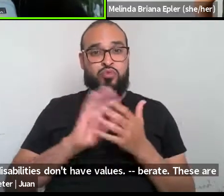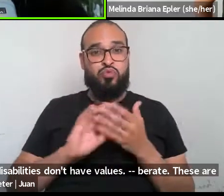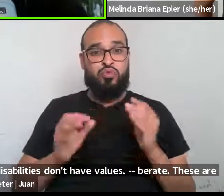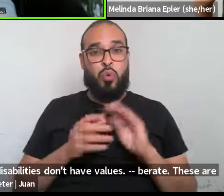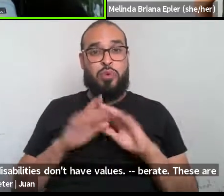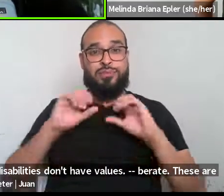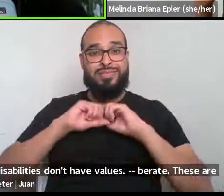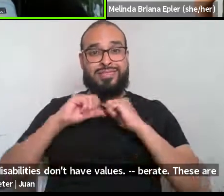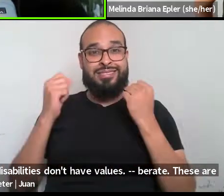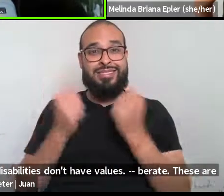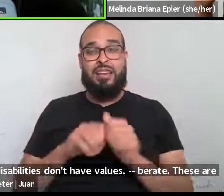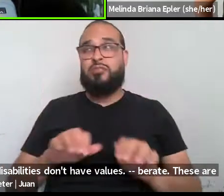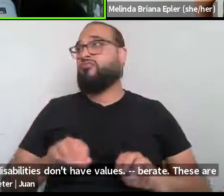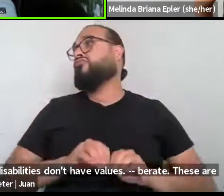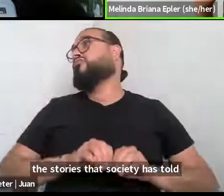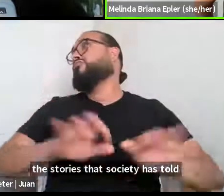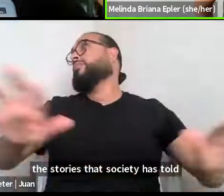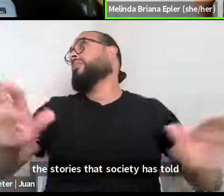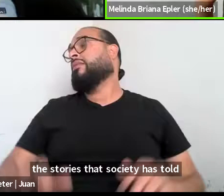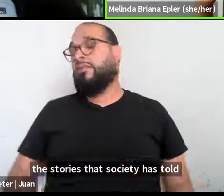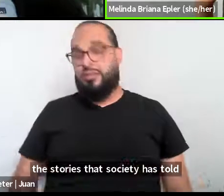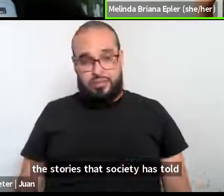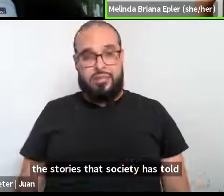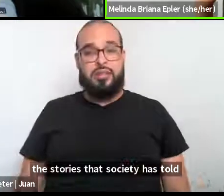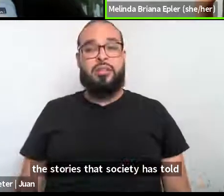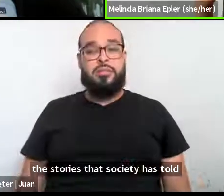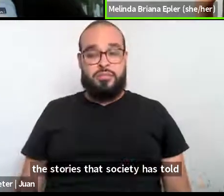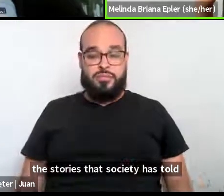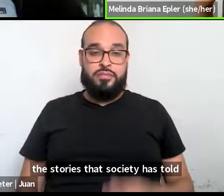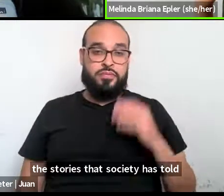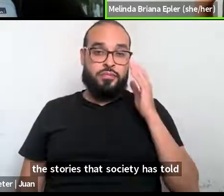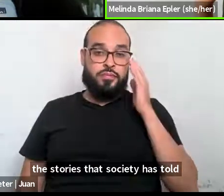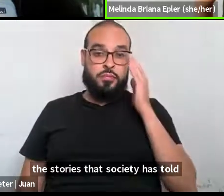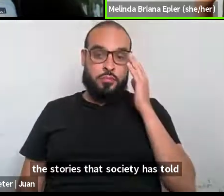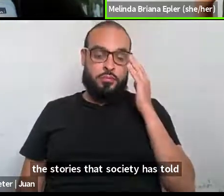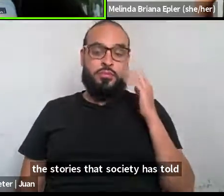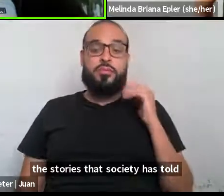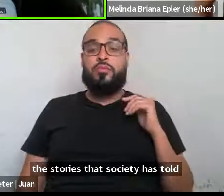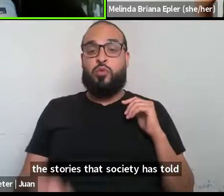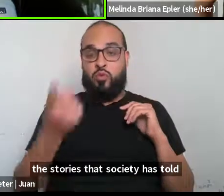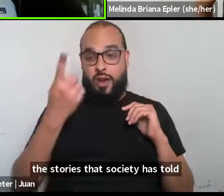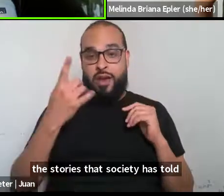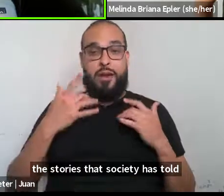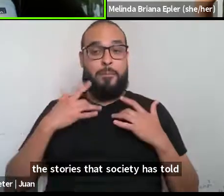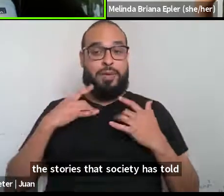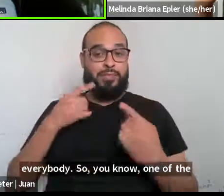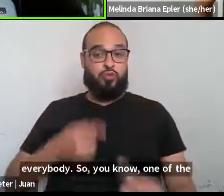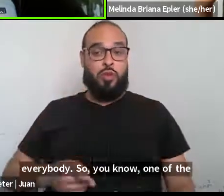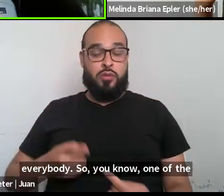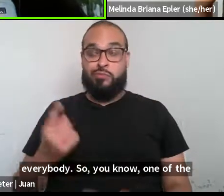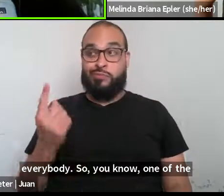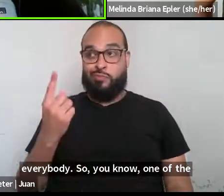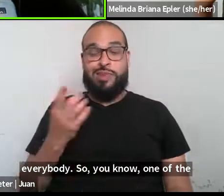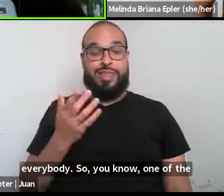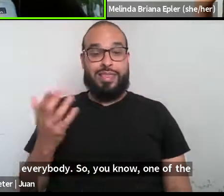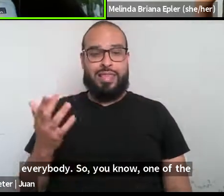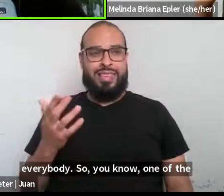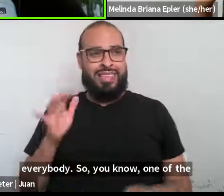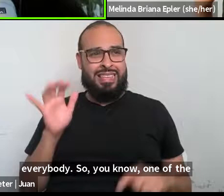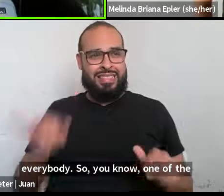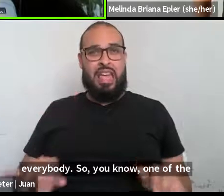told everybody. And Mhm. so, one of the things that I really struggle with is how do you really interrupt